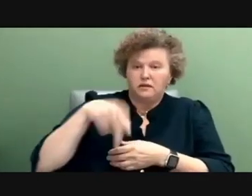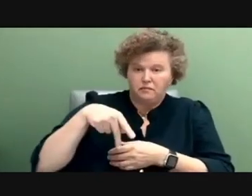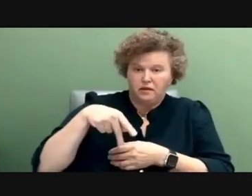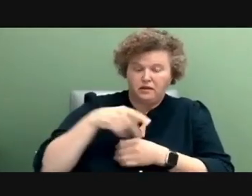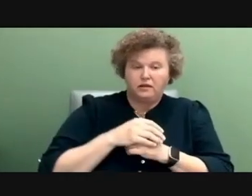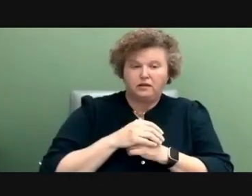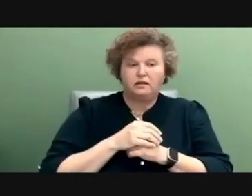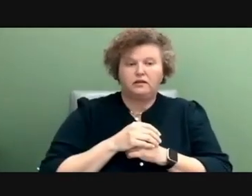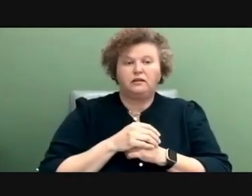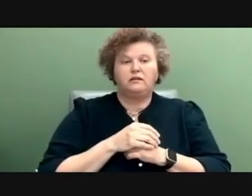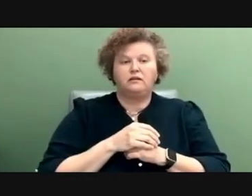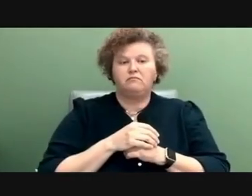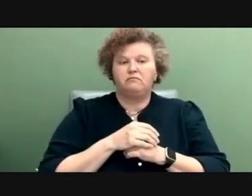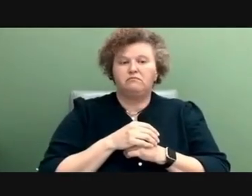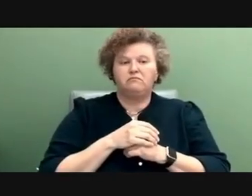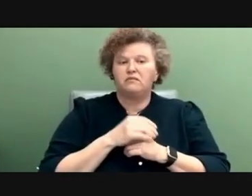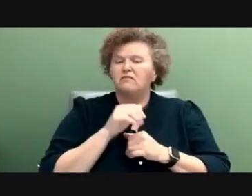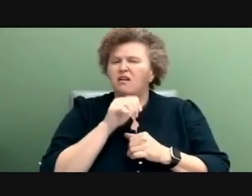epilepsy, cerebral palsy,